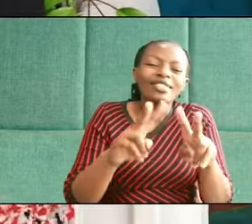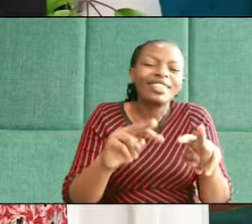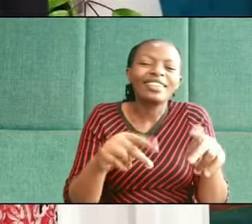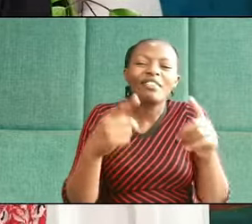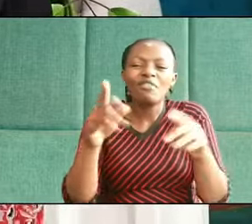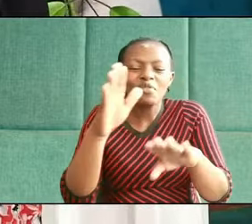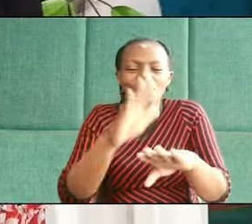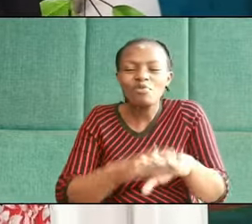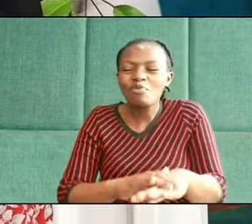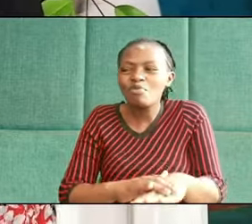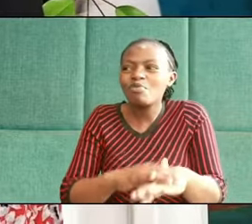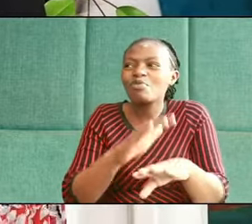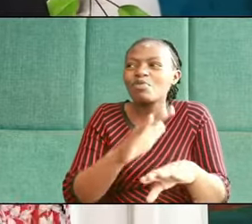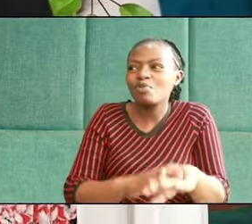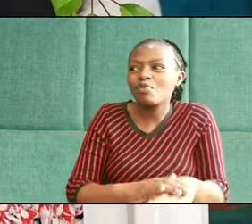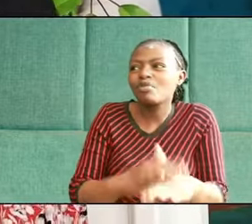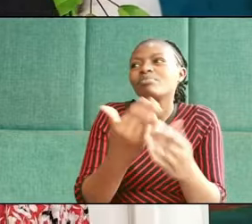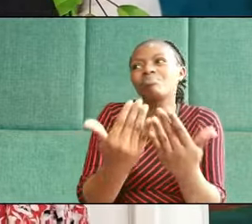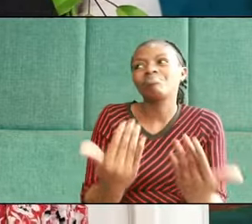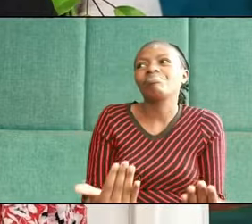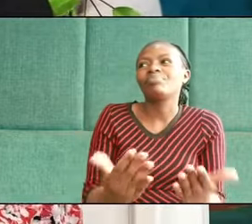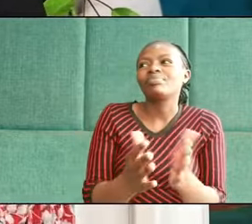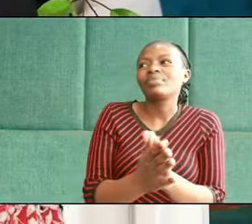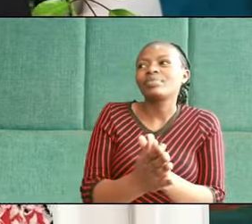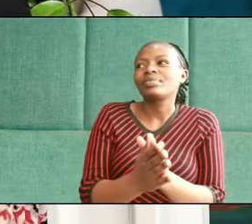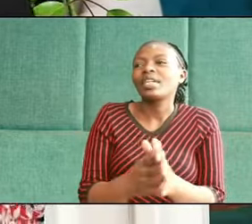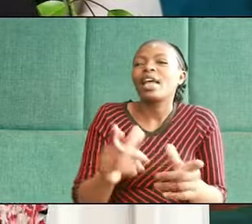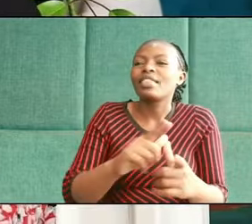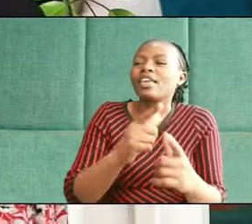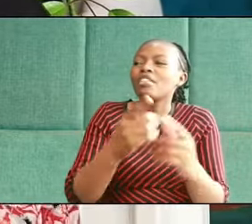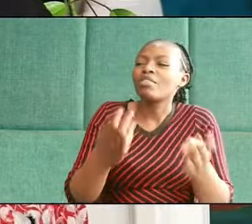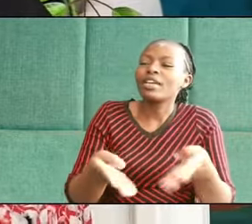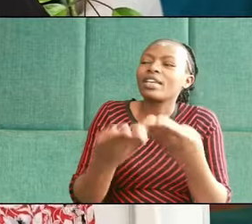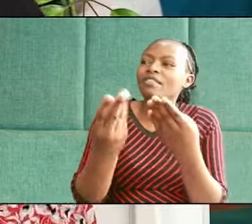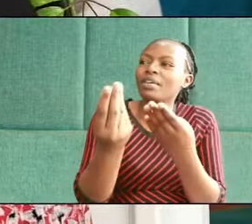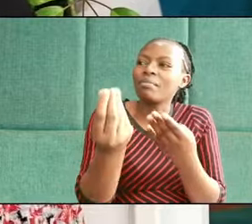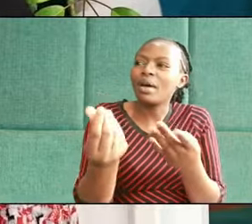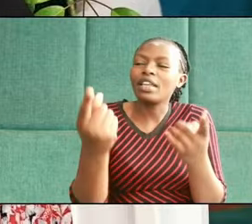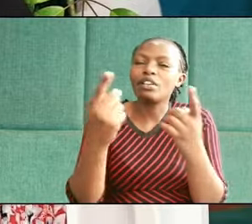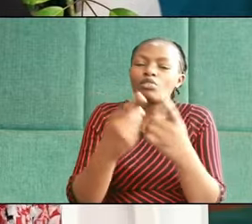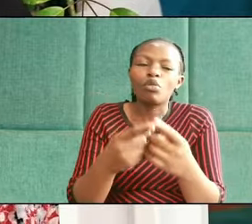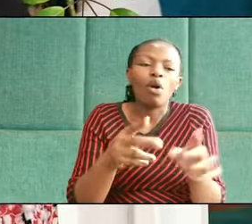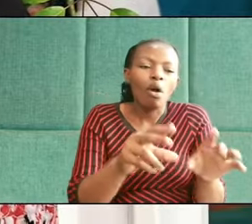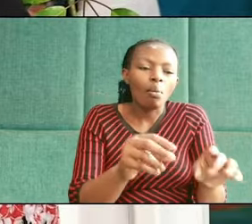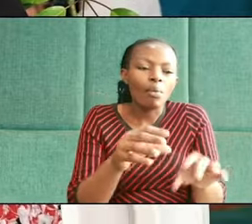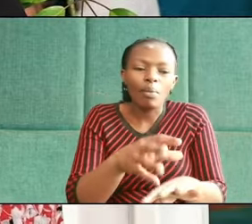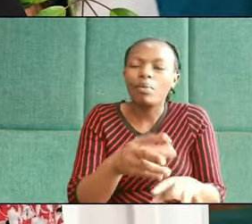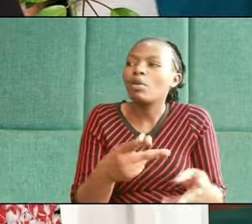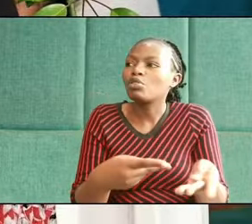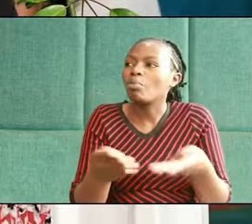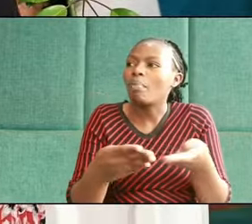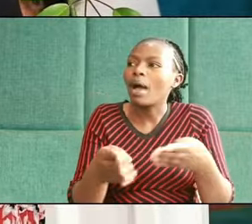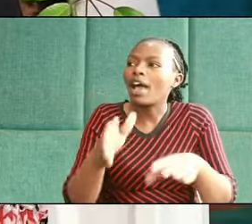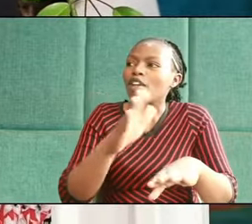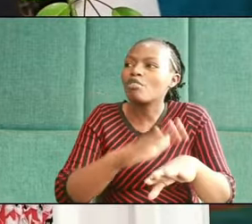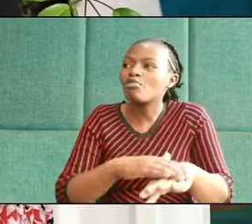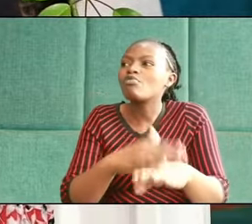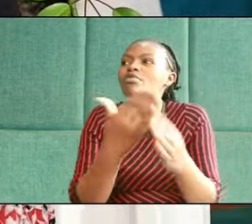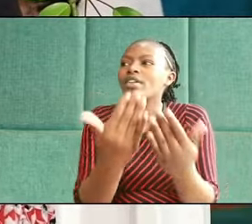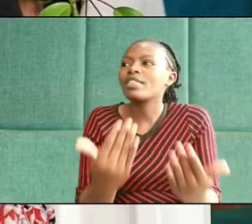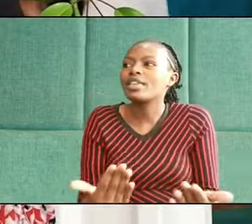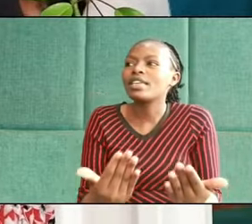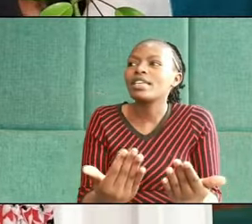turn it into currency and you are able to buy some good things. What is this? A helicopter. Whose is